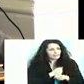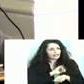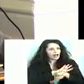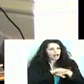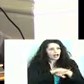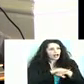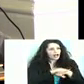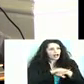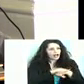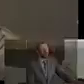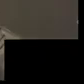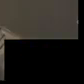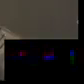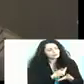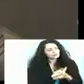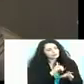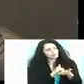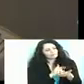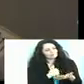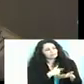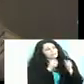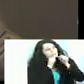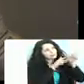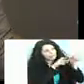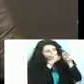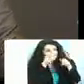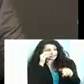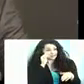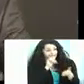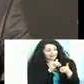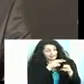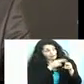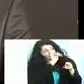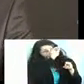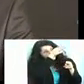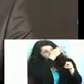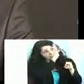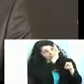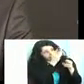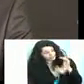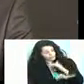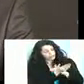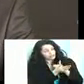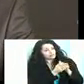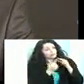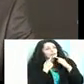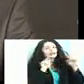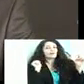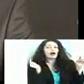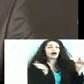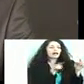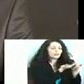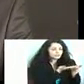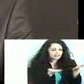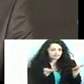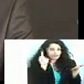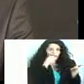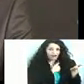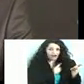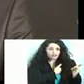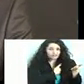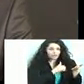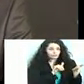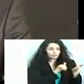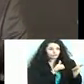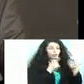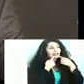new. And so as we bless the name of that God this morning, we claim all of those things for ourselves. We